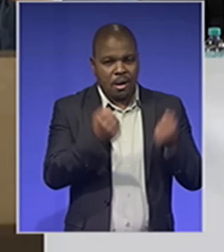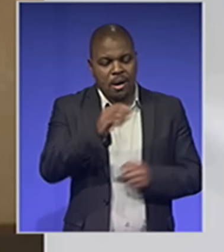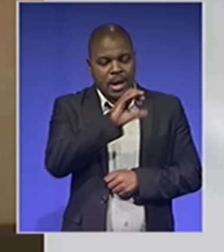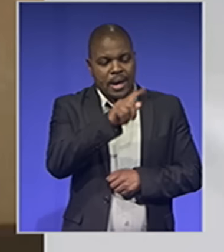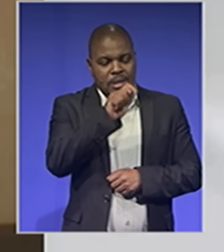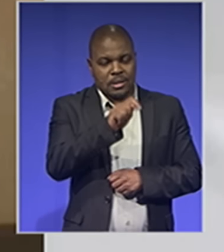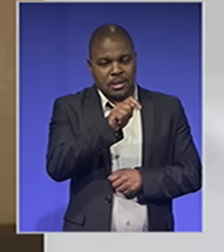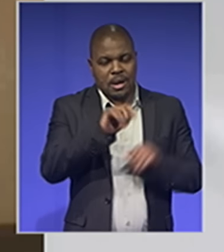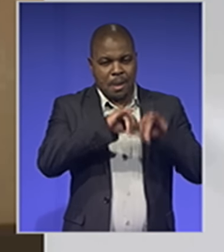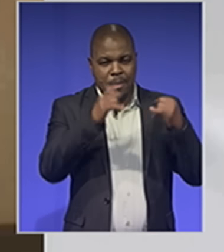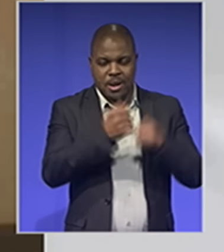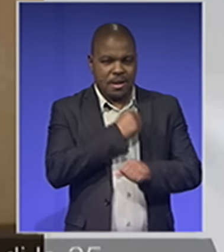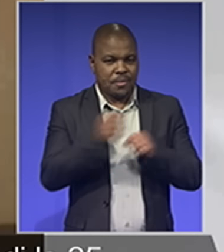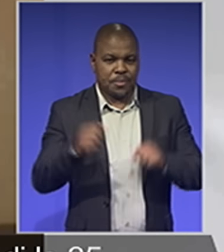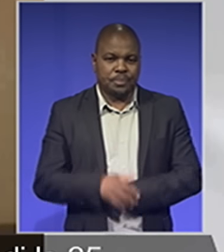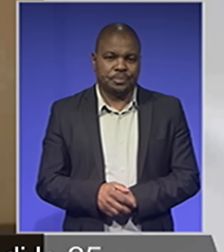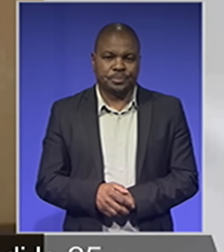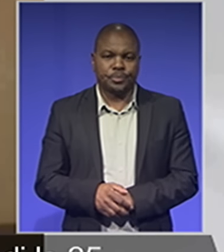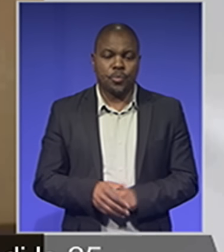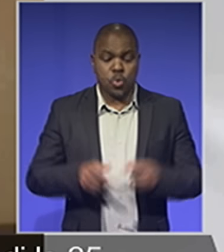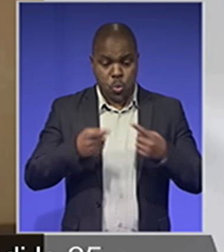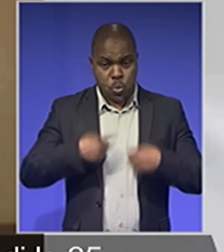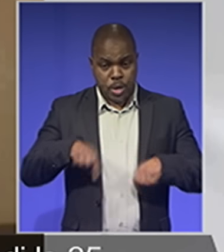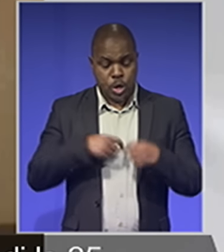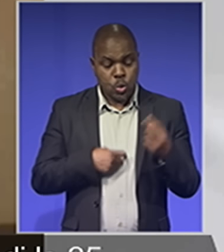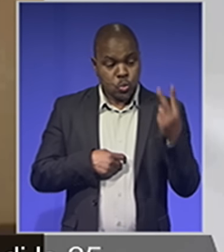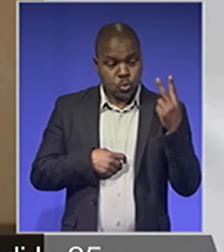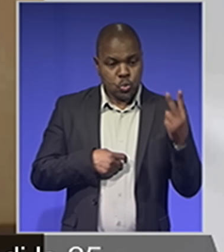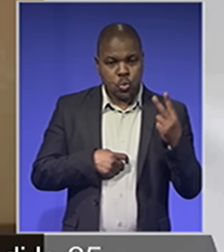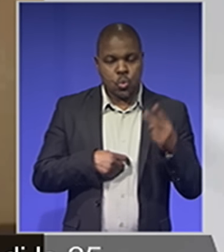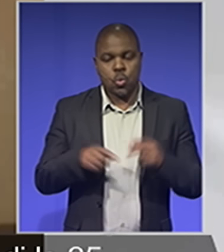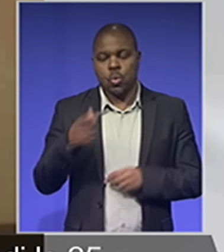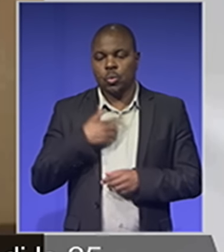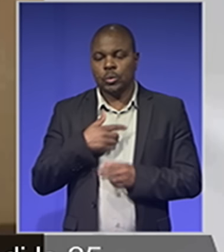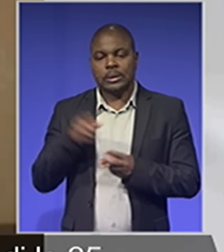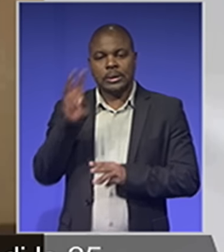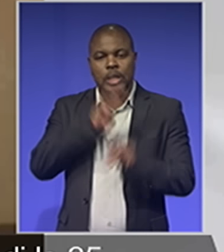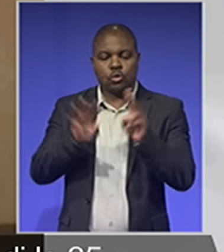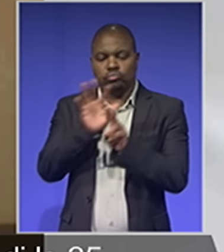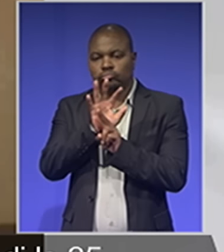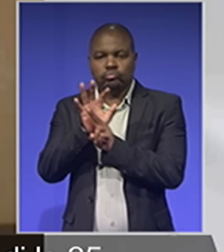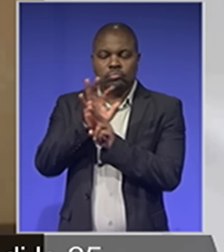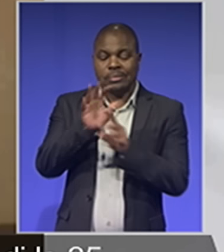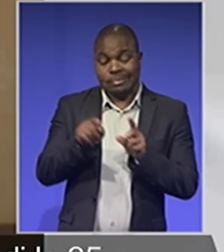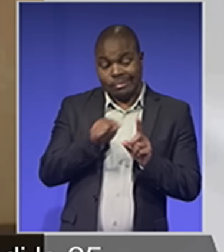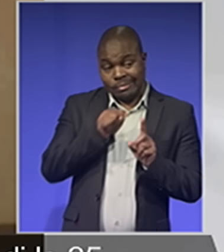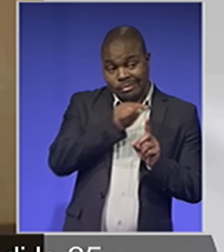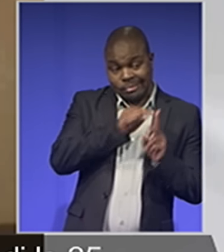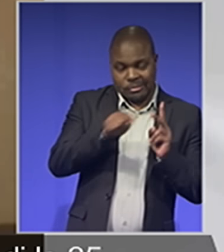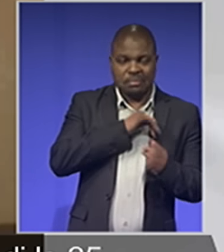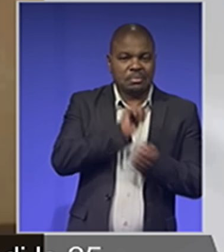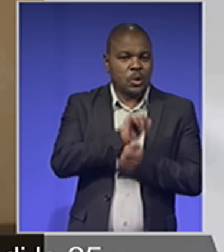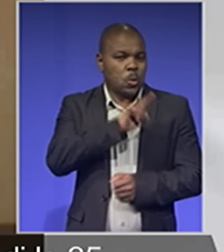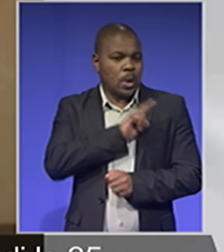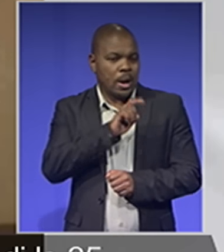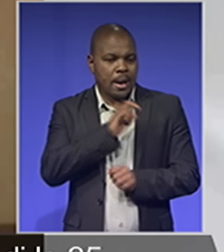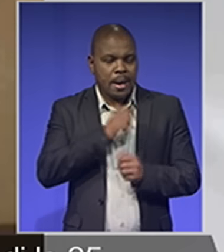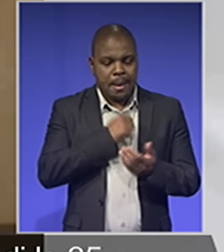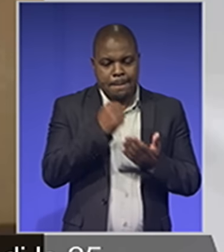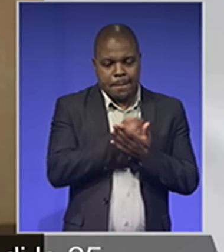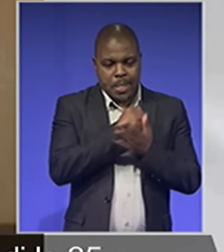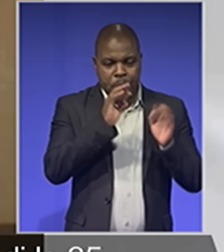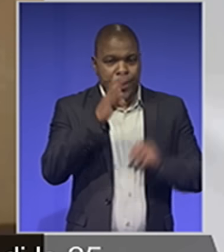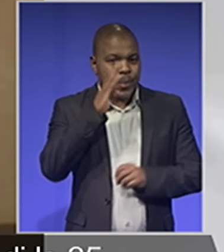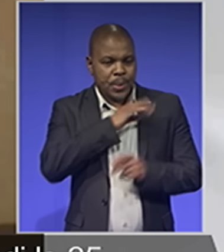We have arrested those two bodyguards because they were not in possession of a valid permit as well as a